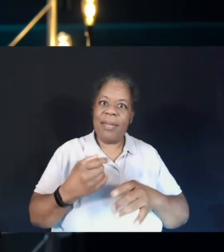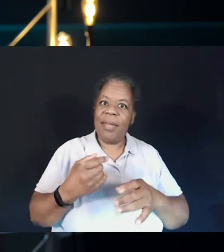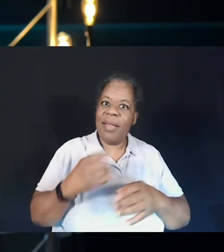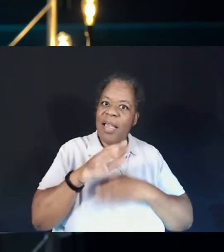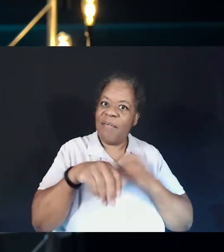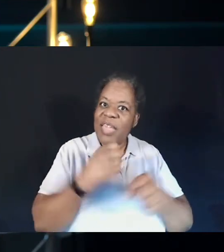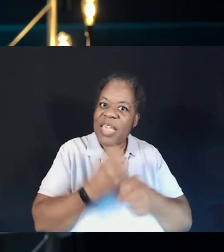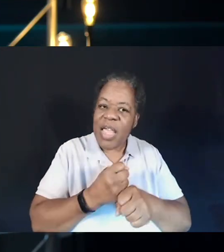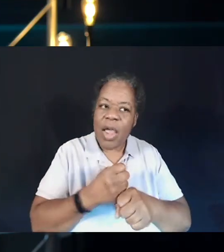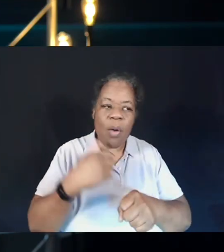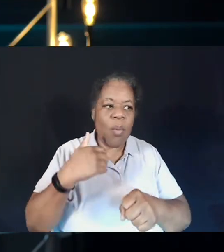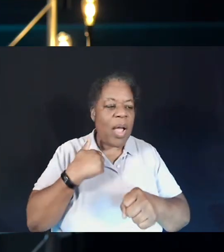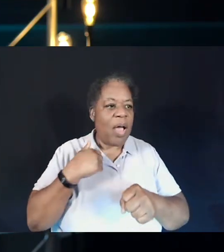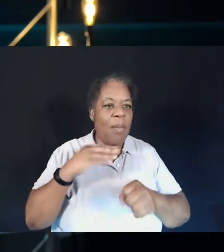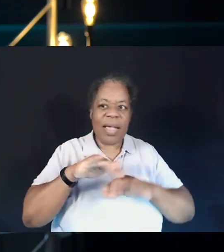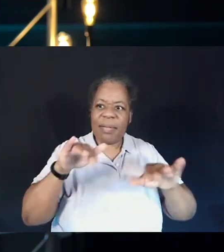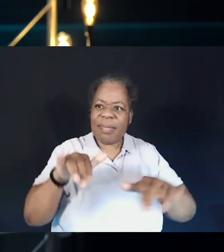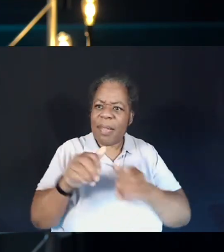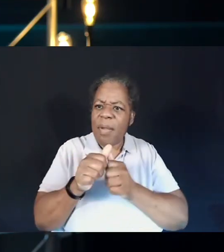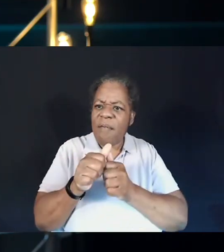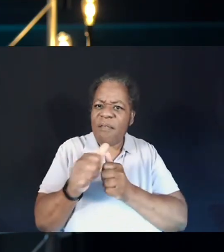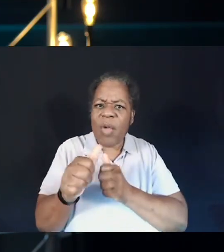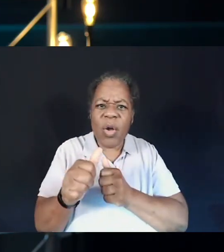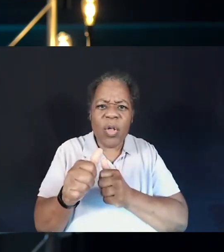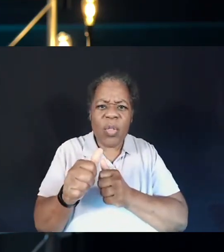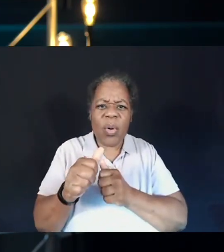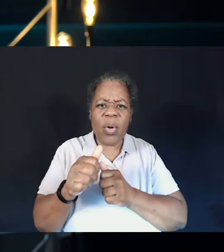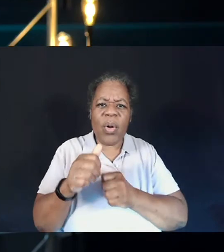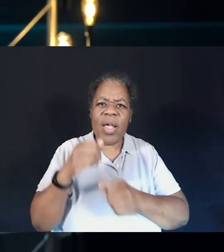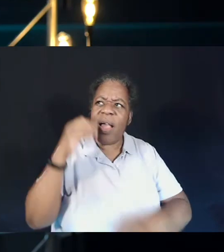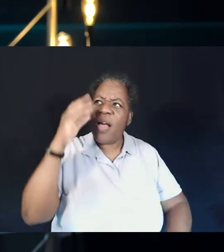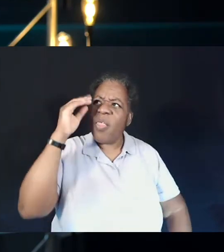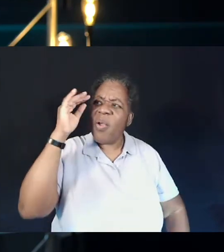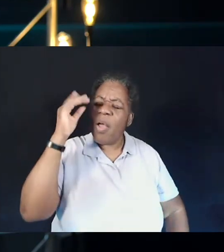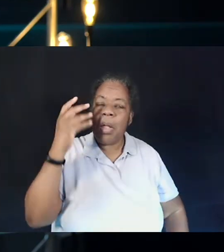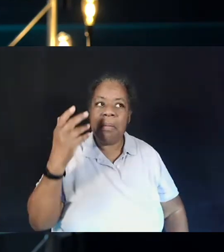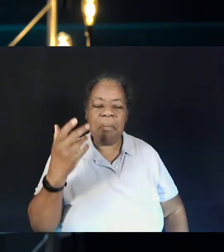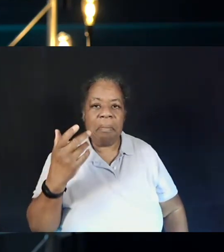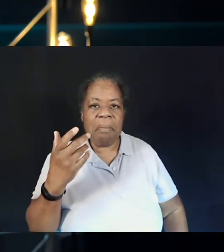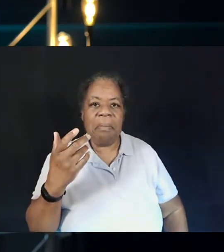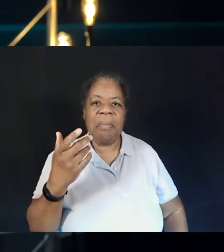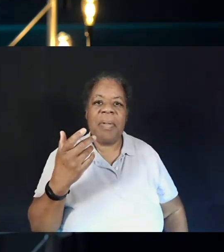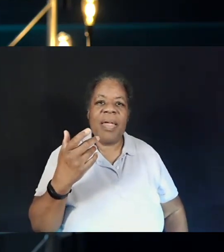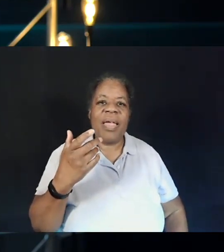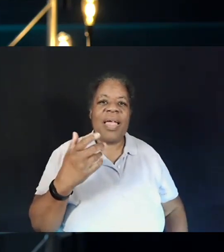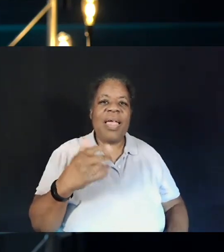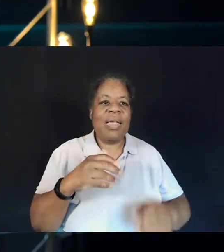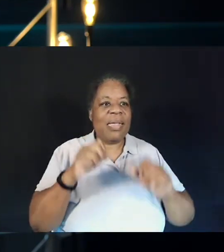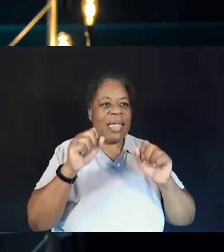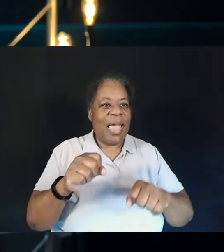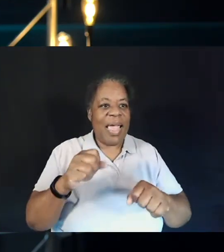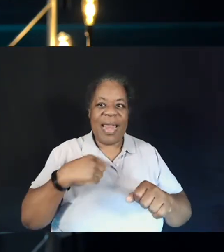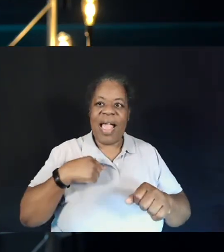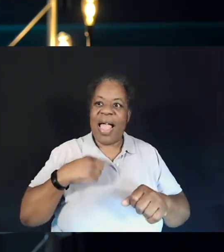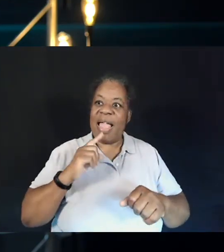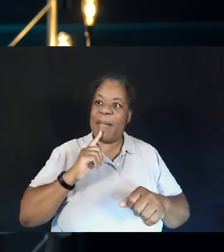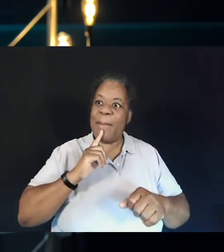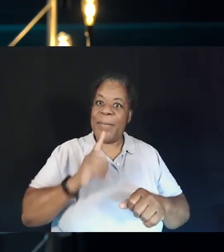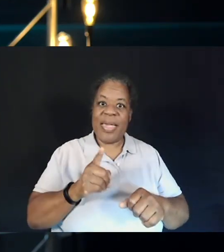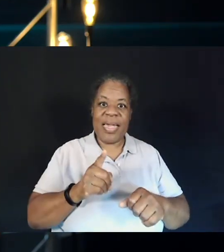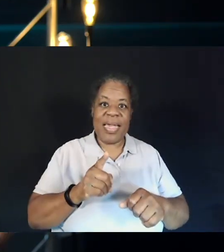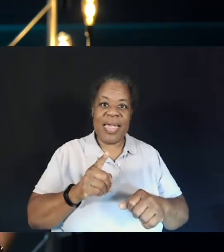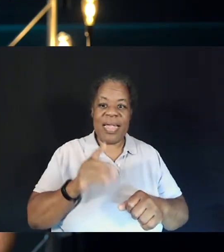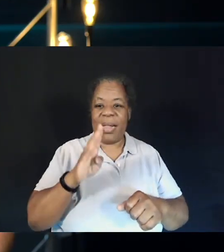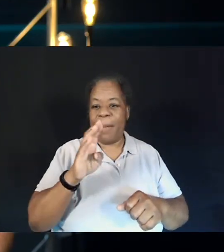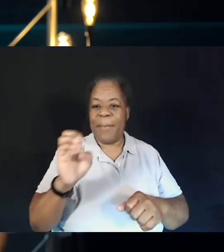I found myself wondering if I could actually, and I say it specifically this way, be a swimmer. Because at this stage,